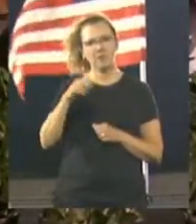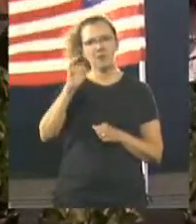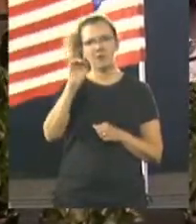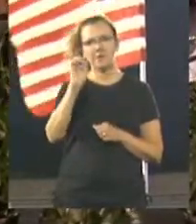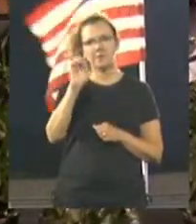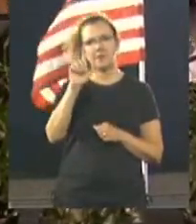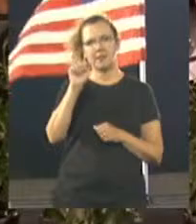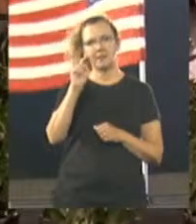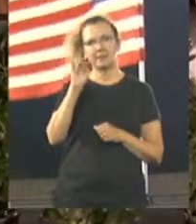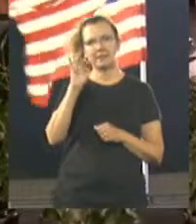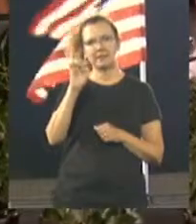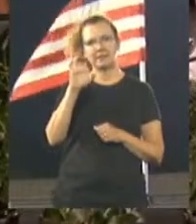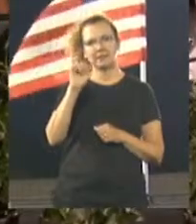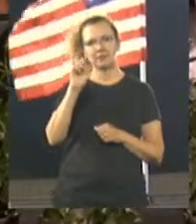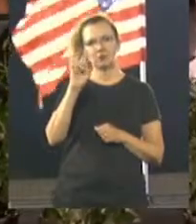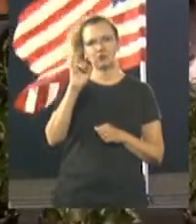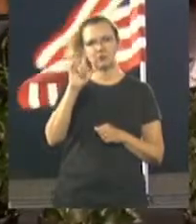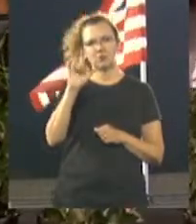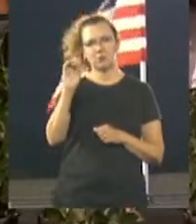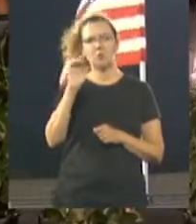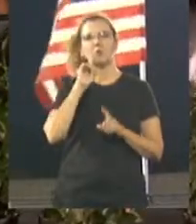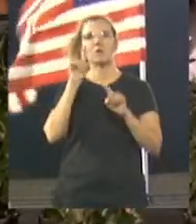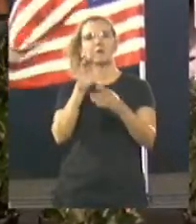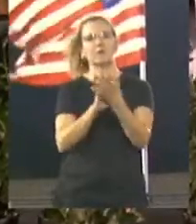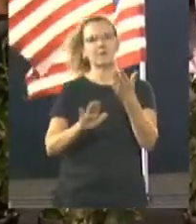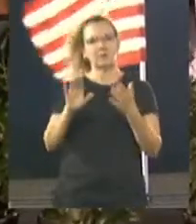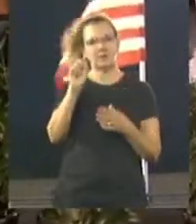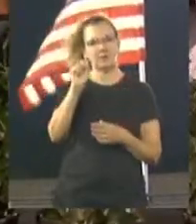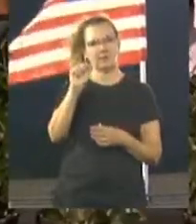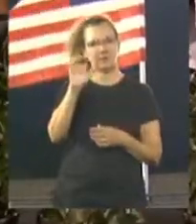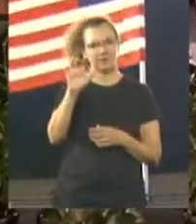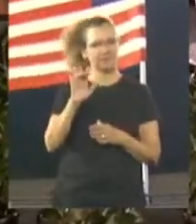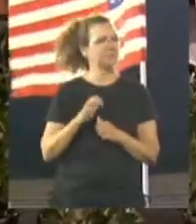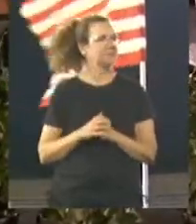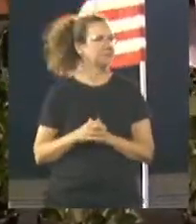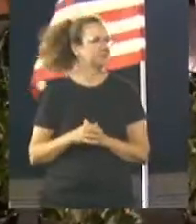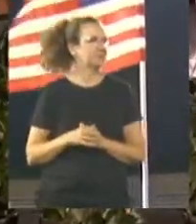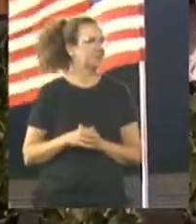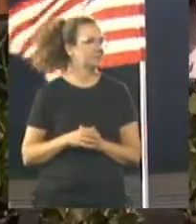Melanie Carrillo will be attending San Antonio College.